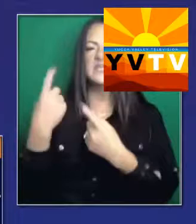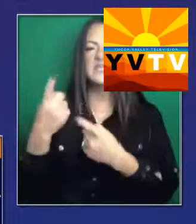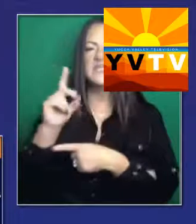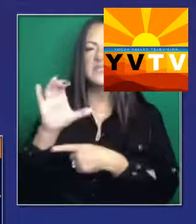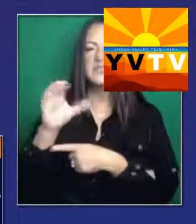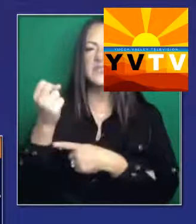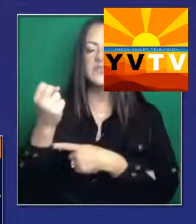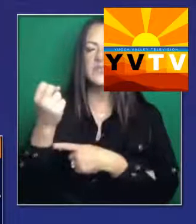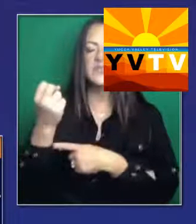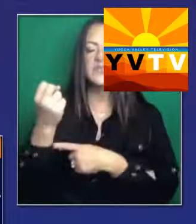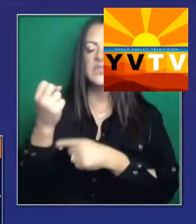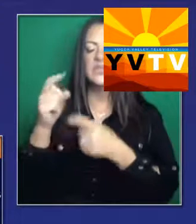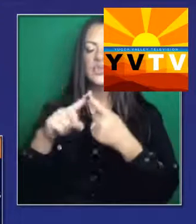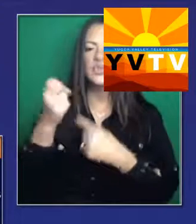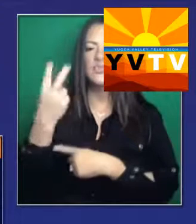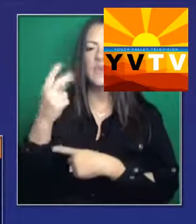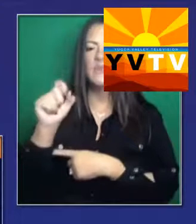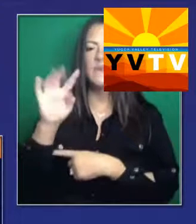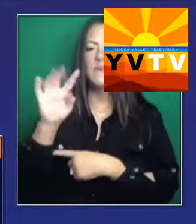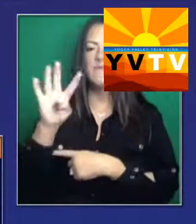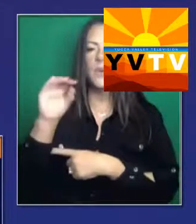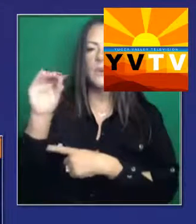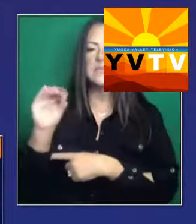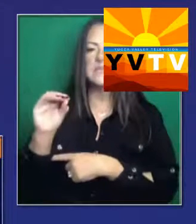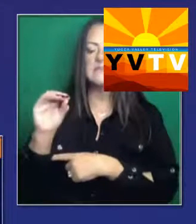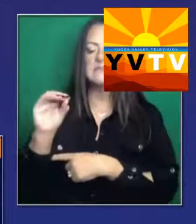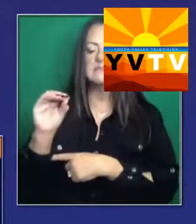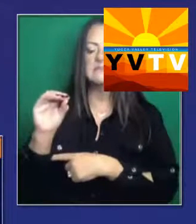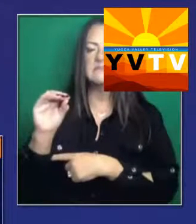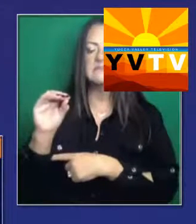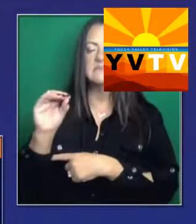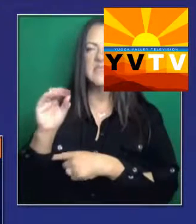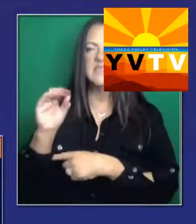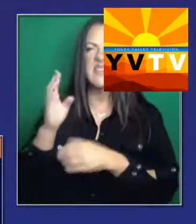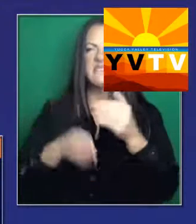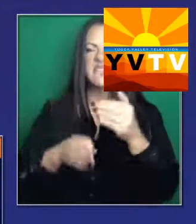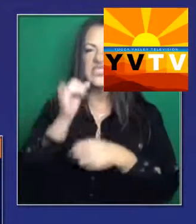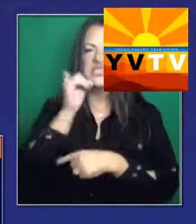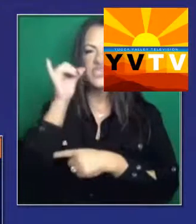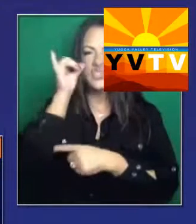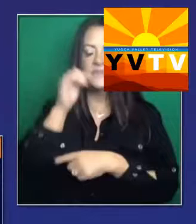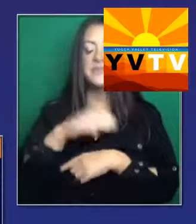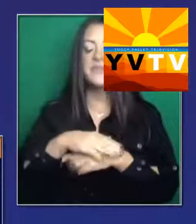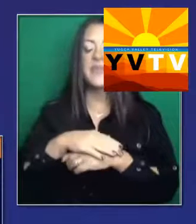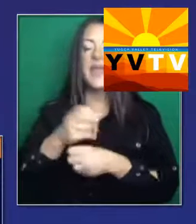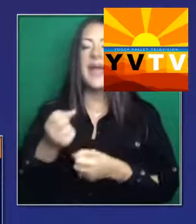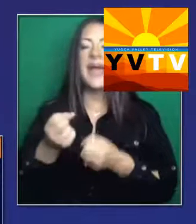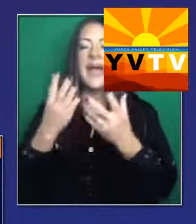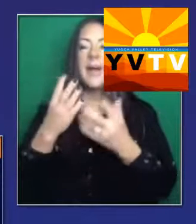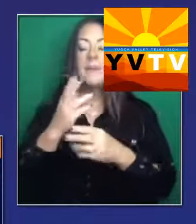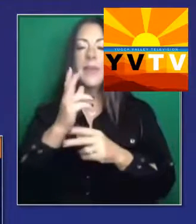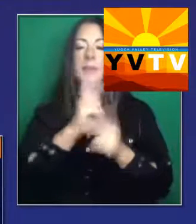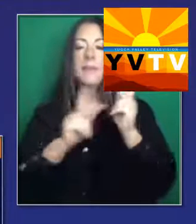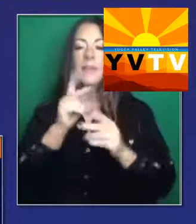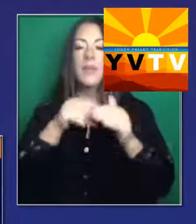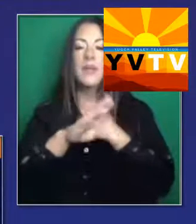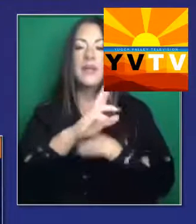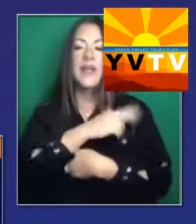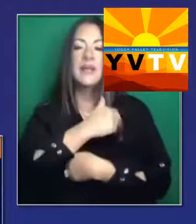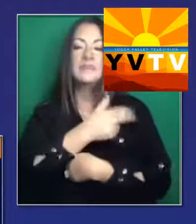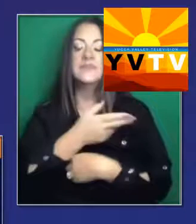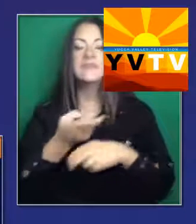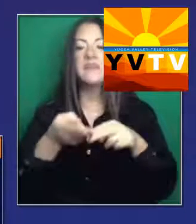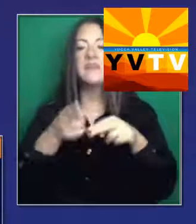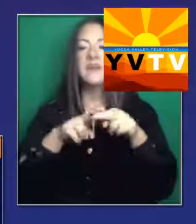12.4% in this latest reporting period ending yesterday. Hospitalizations have increased at 18%. That is a more